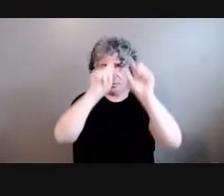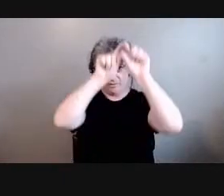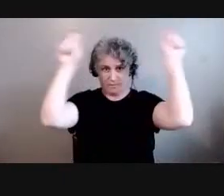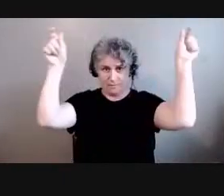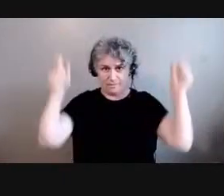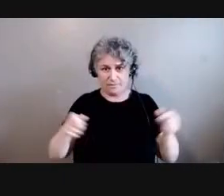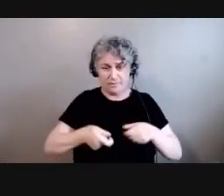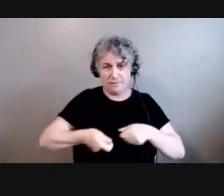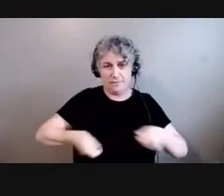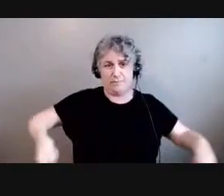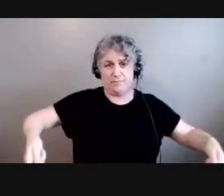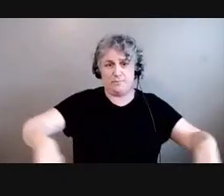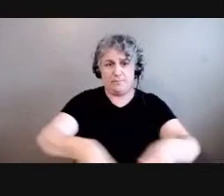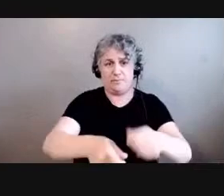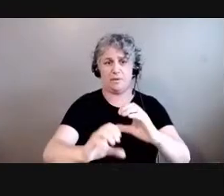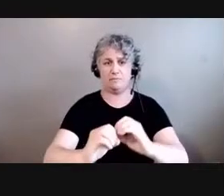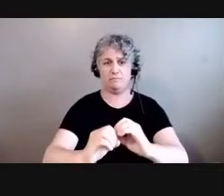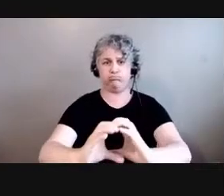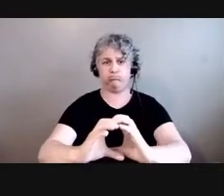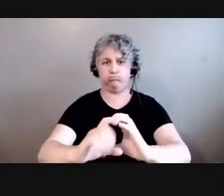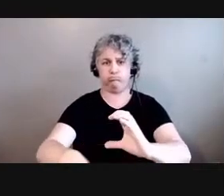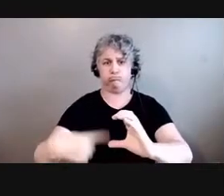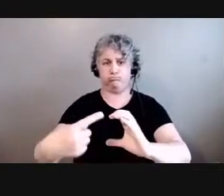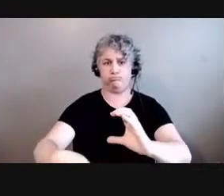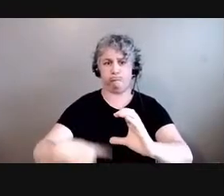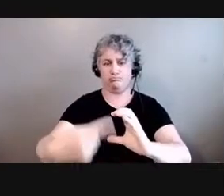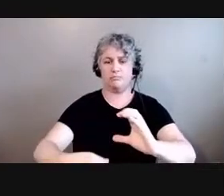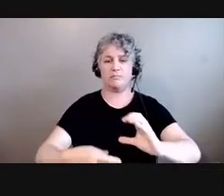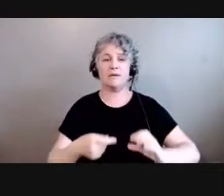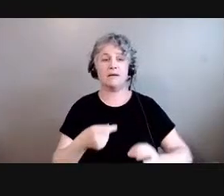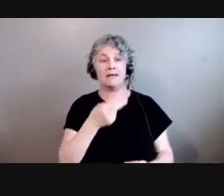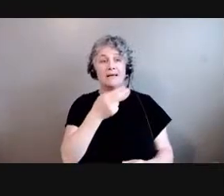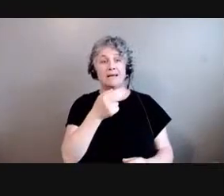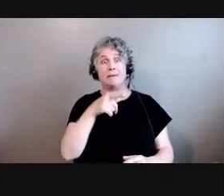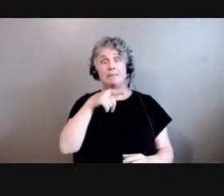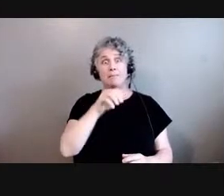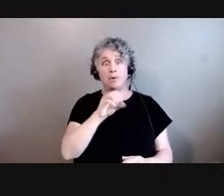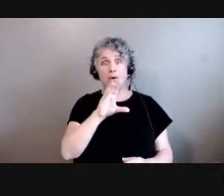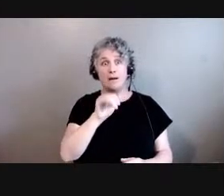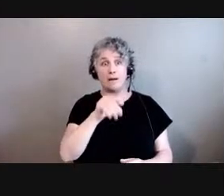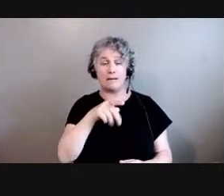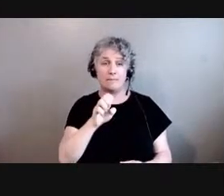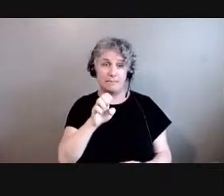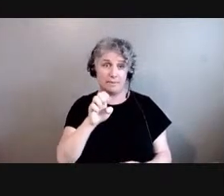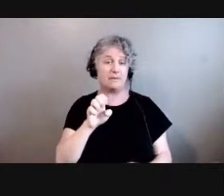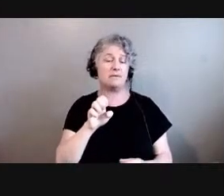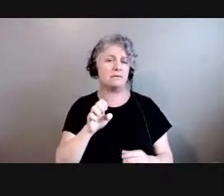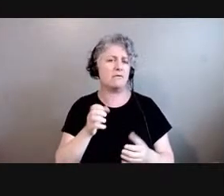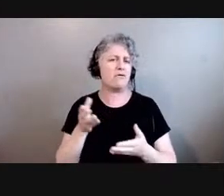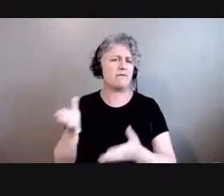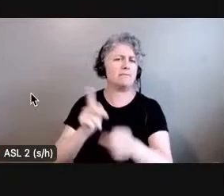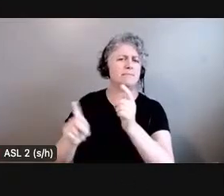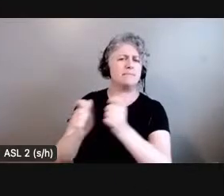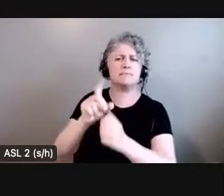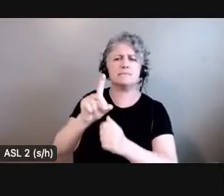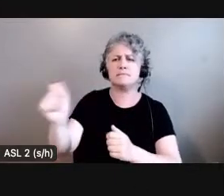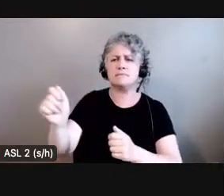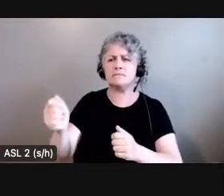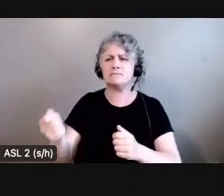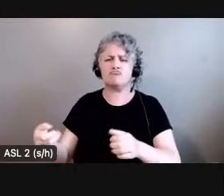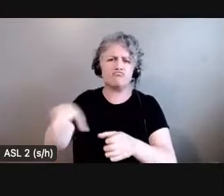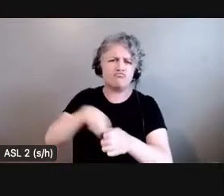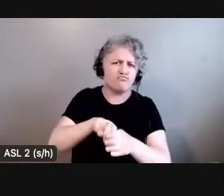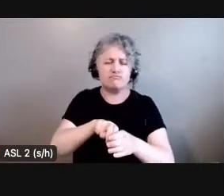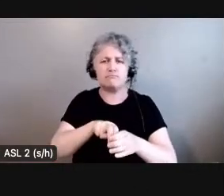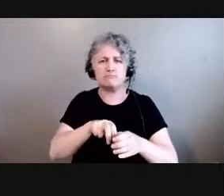front wheel. The Hippocamp wheelchair offers individuals with disabilities access to difficult terrains that